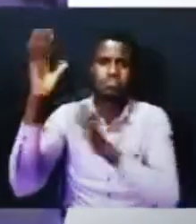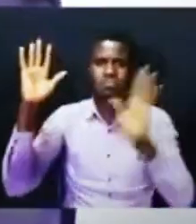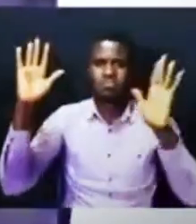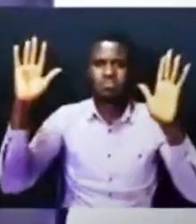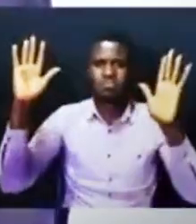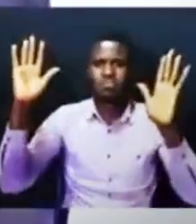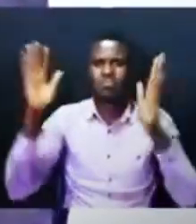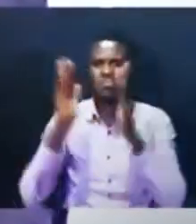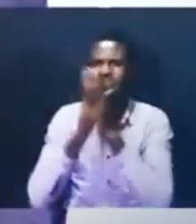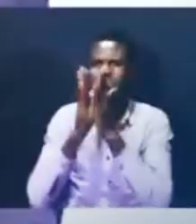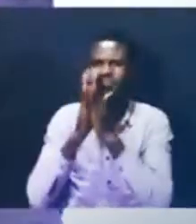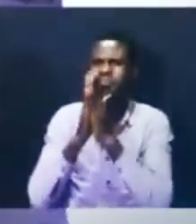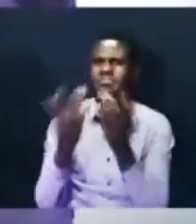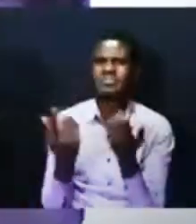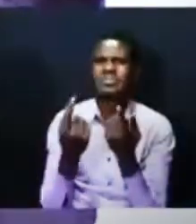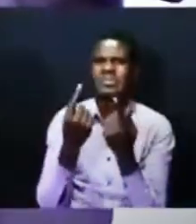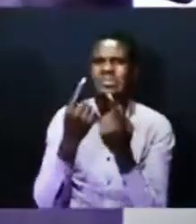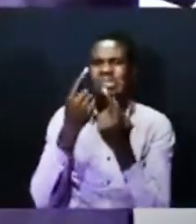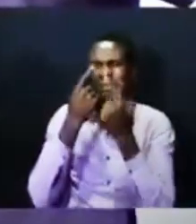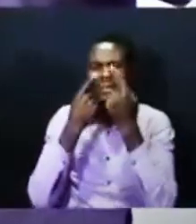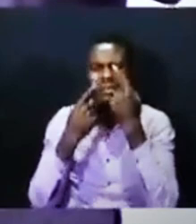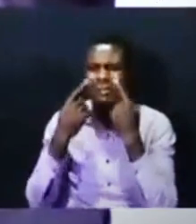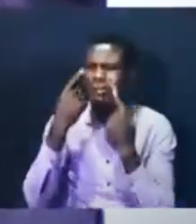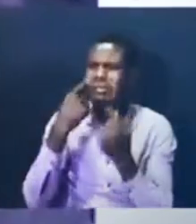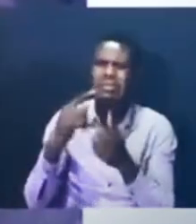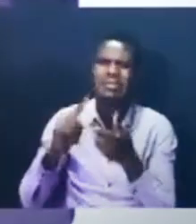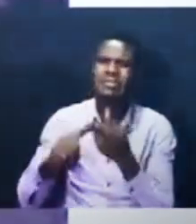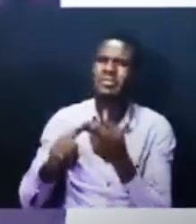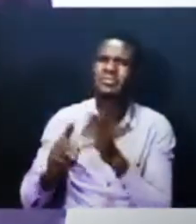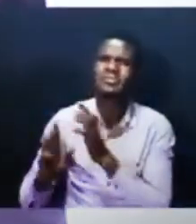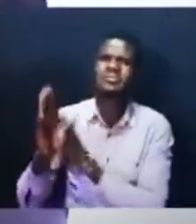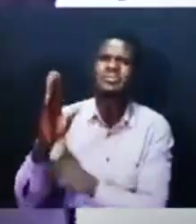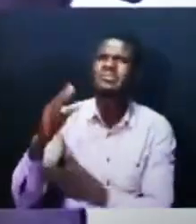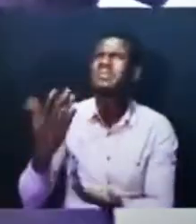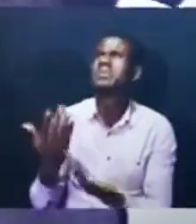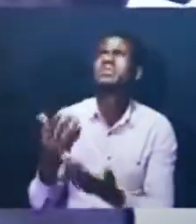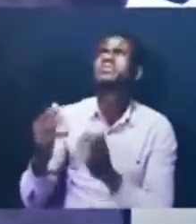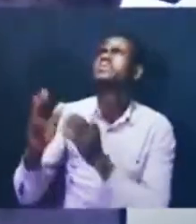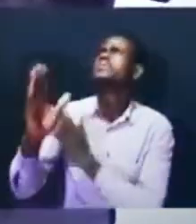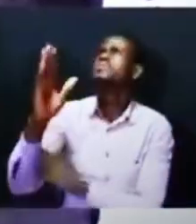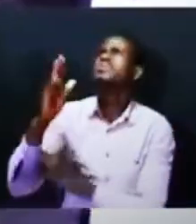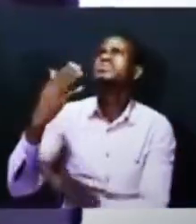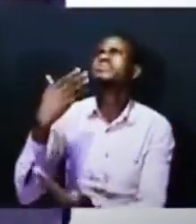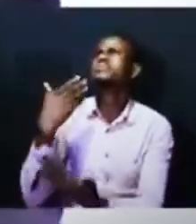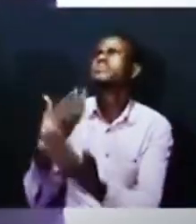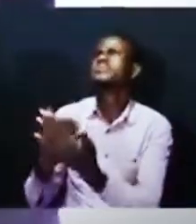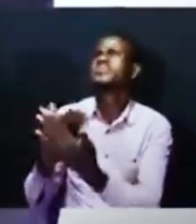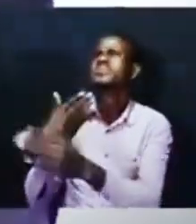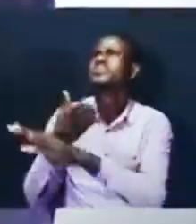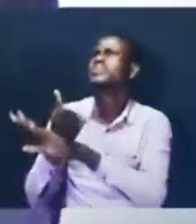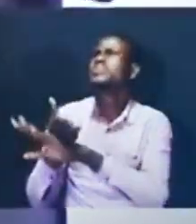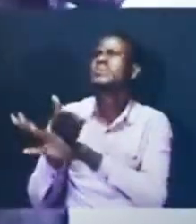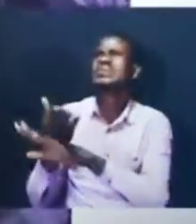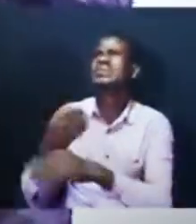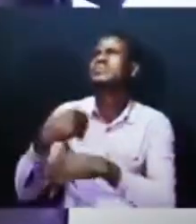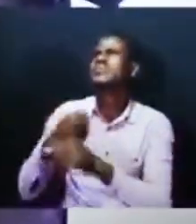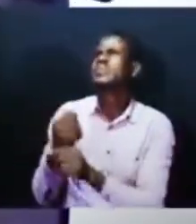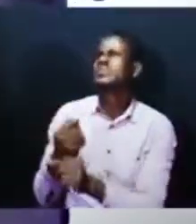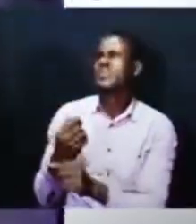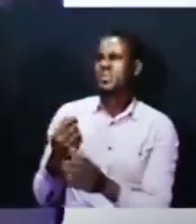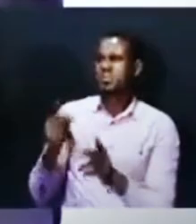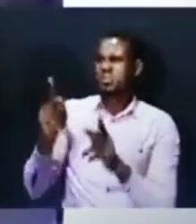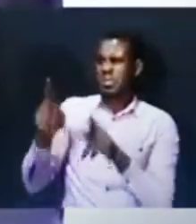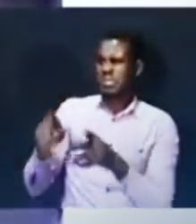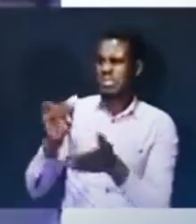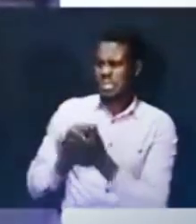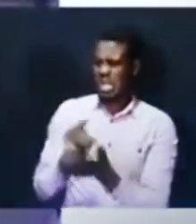cry unto God. Make me a Christian. Make me a lover of Christ. Let